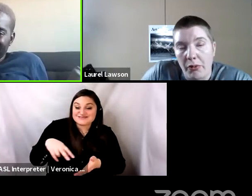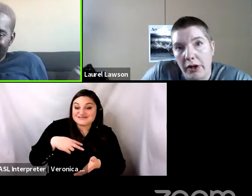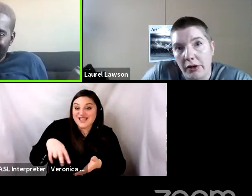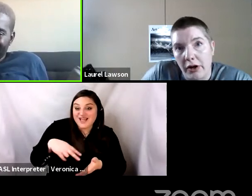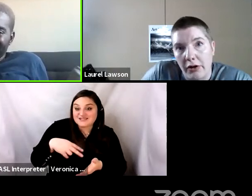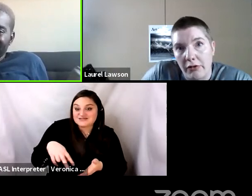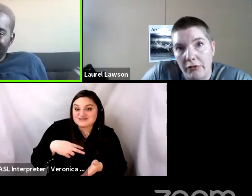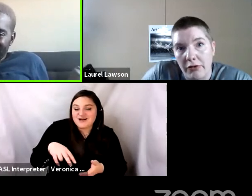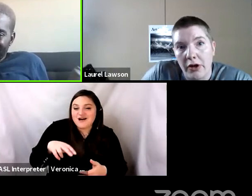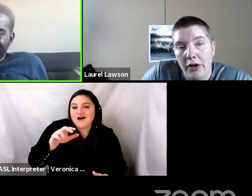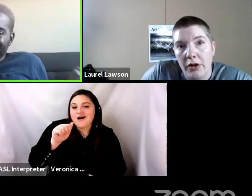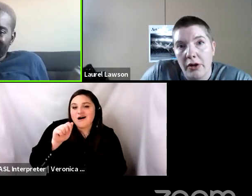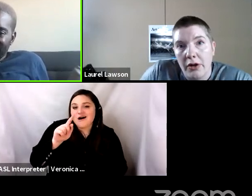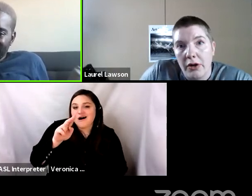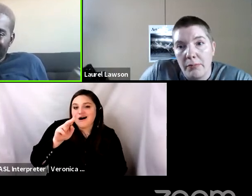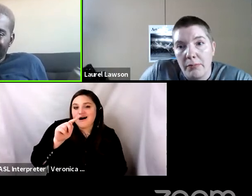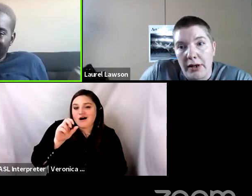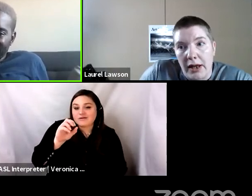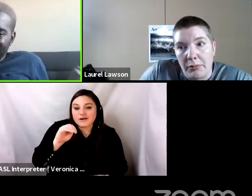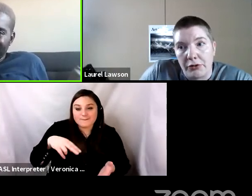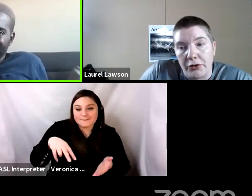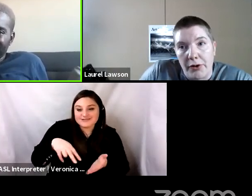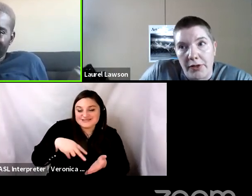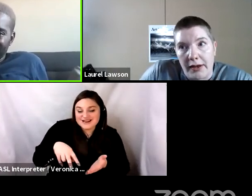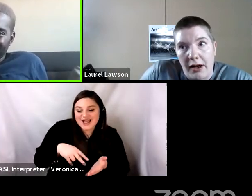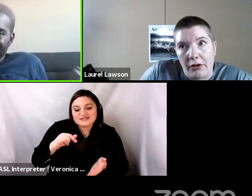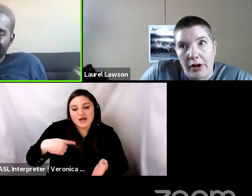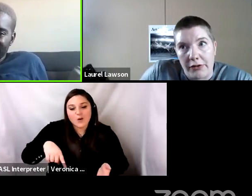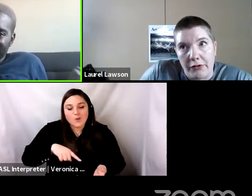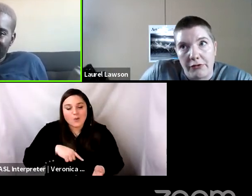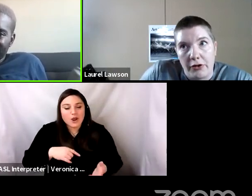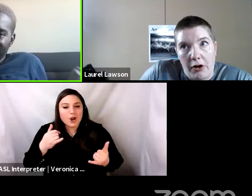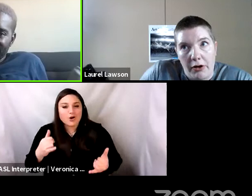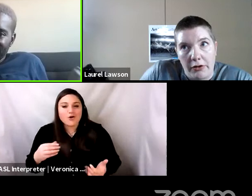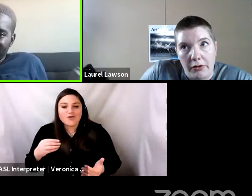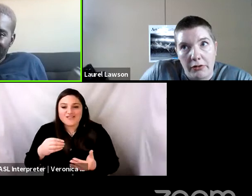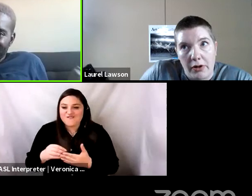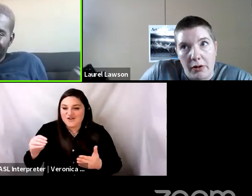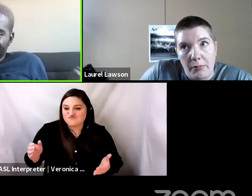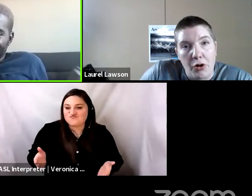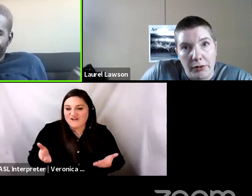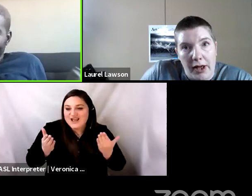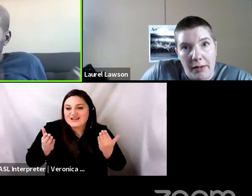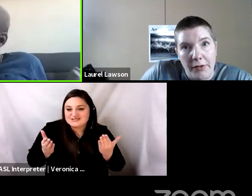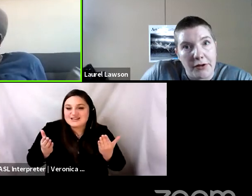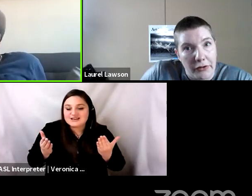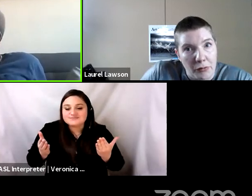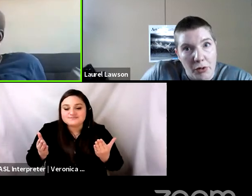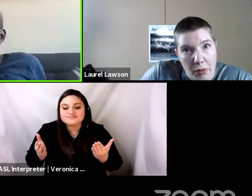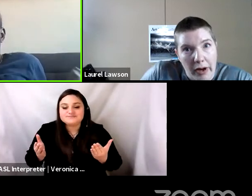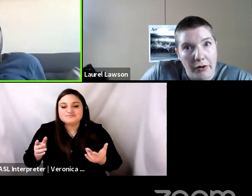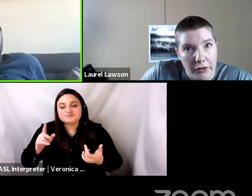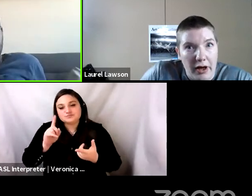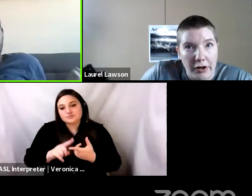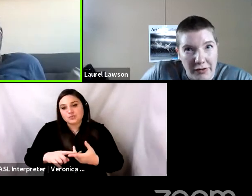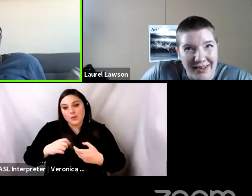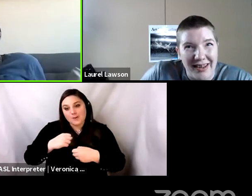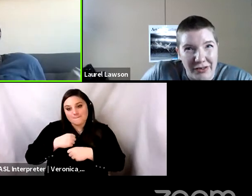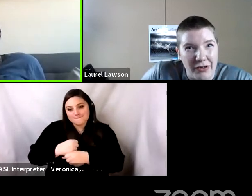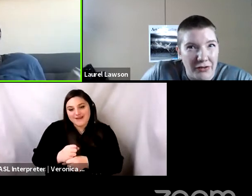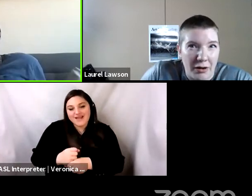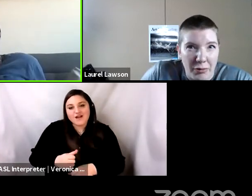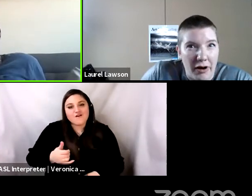towards the point of being able to put that out as a full-on mobile app that doesn't require the